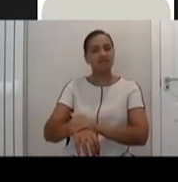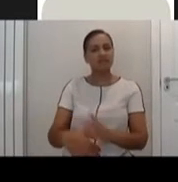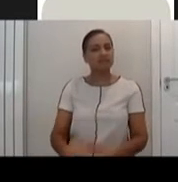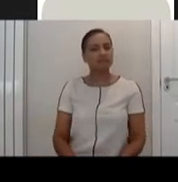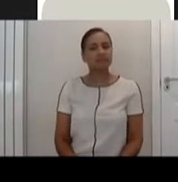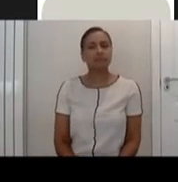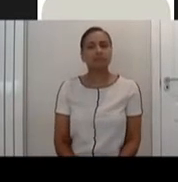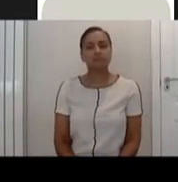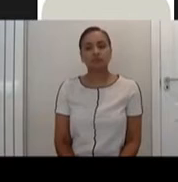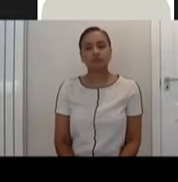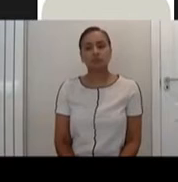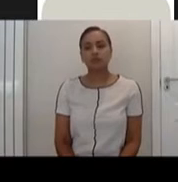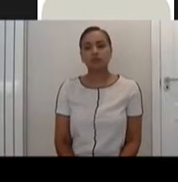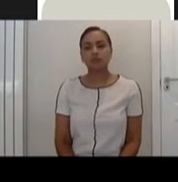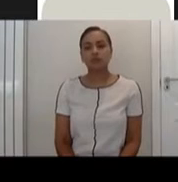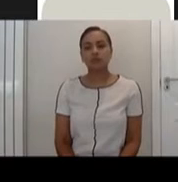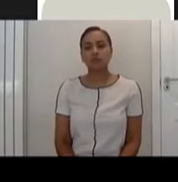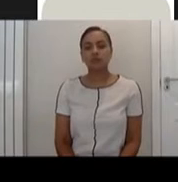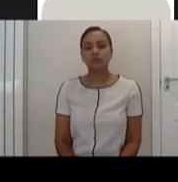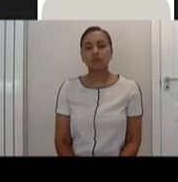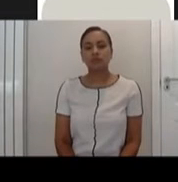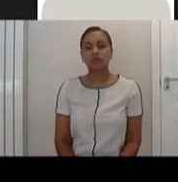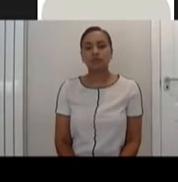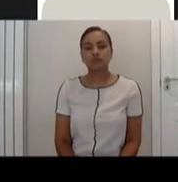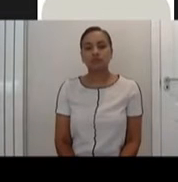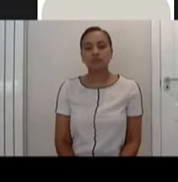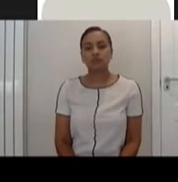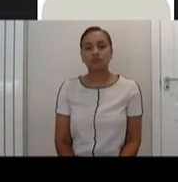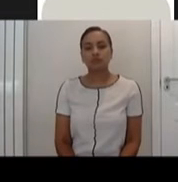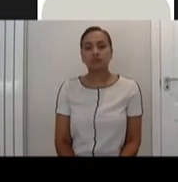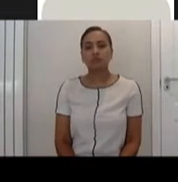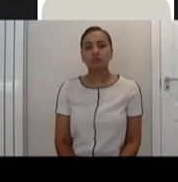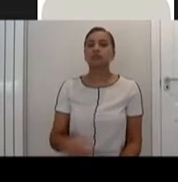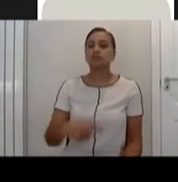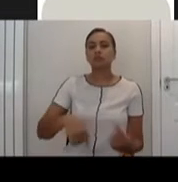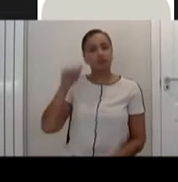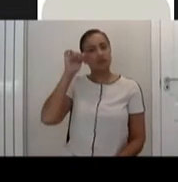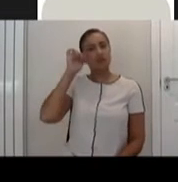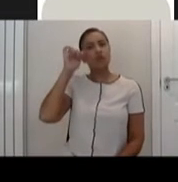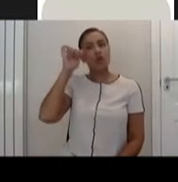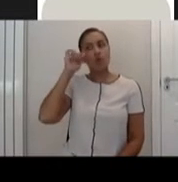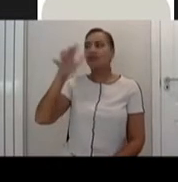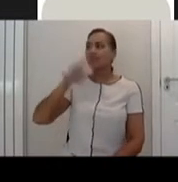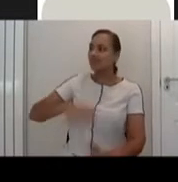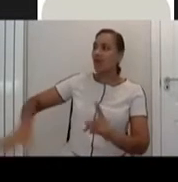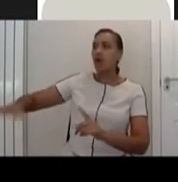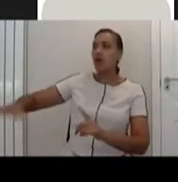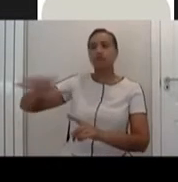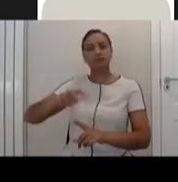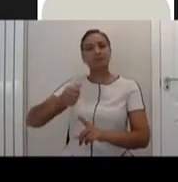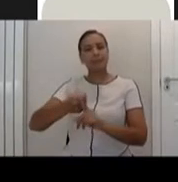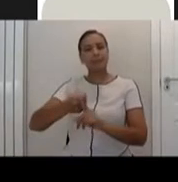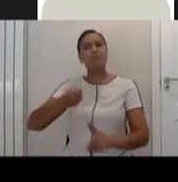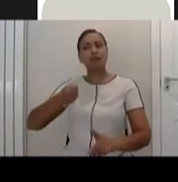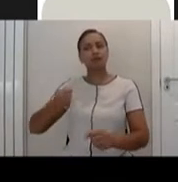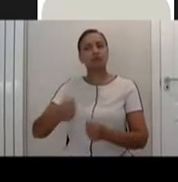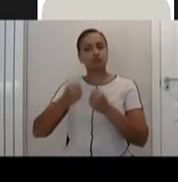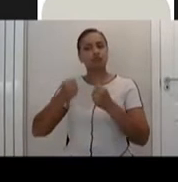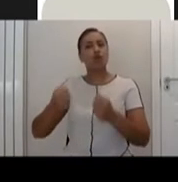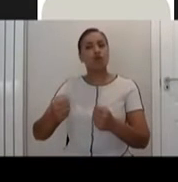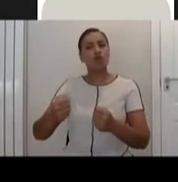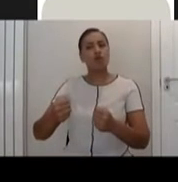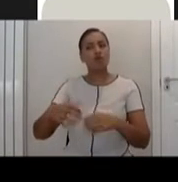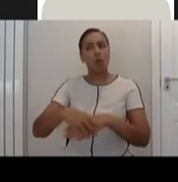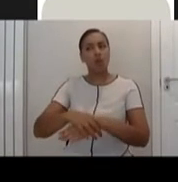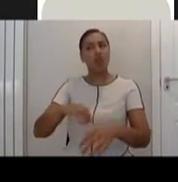public. And, you know, we're very much aware of the environmental impact that that